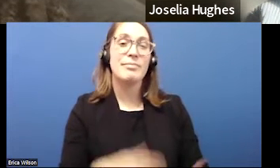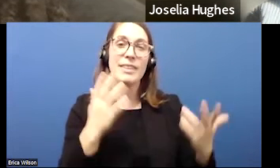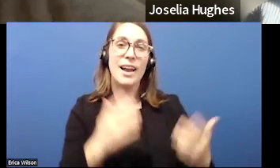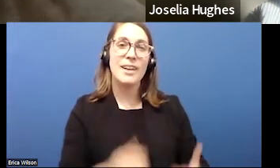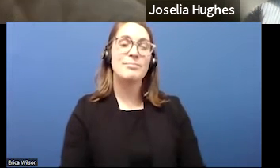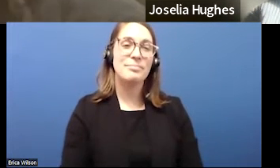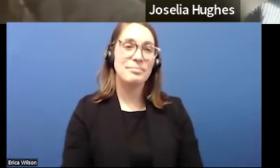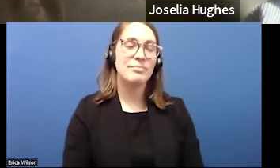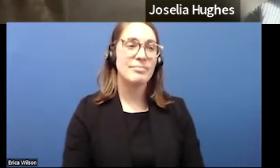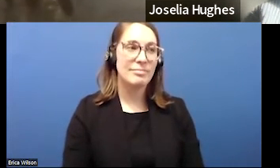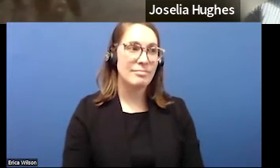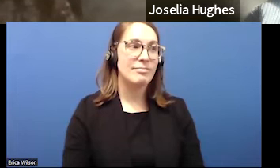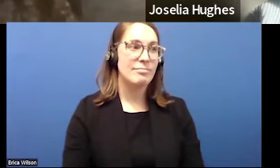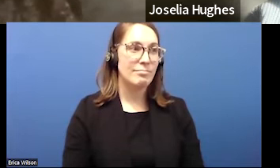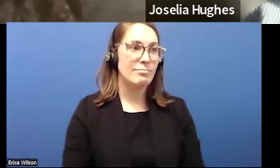Yeah.